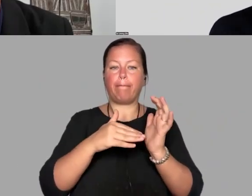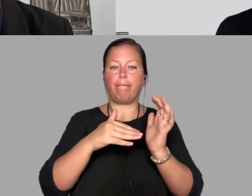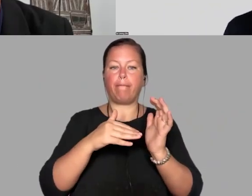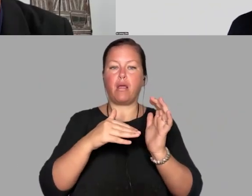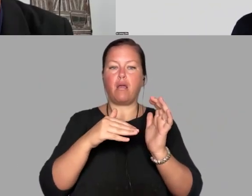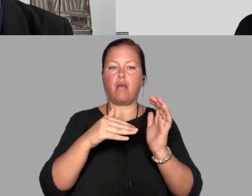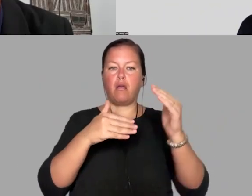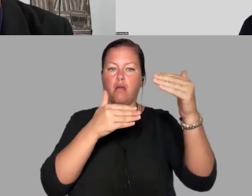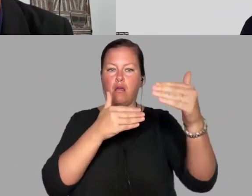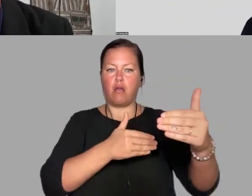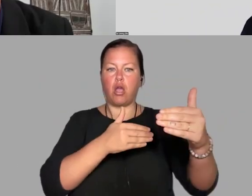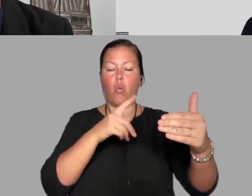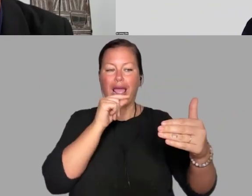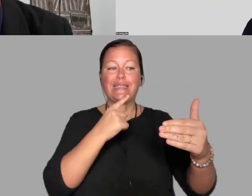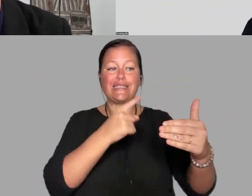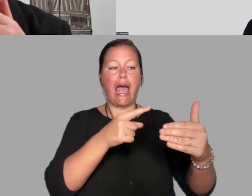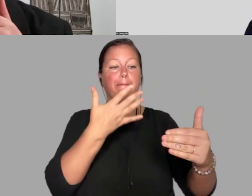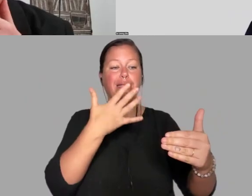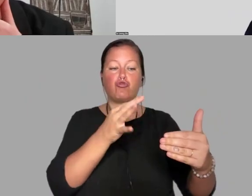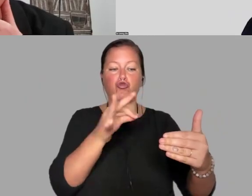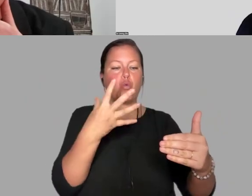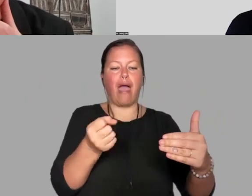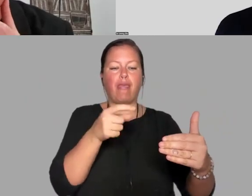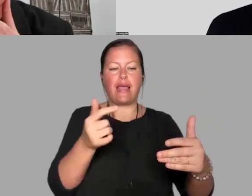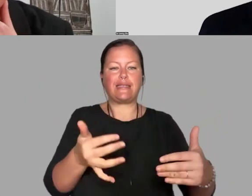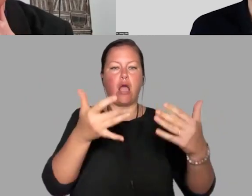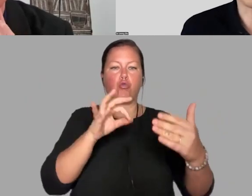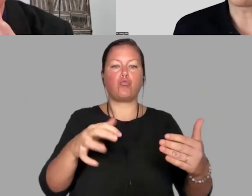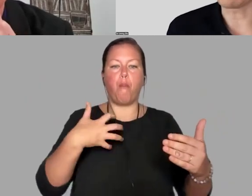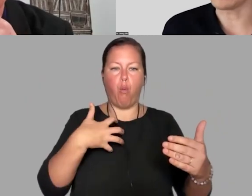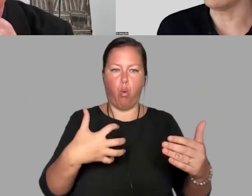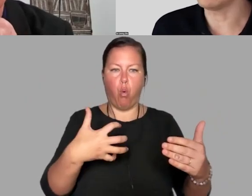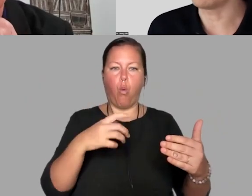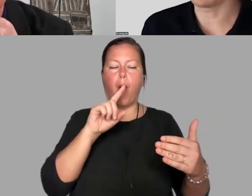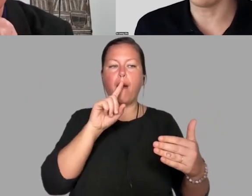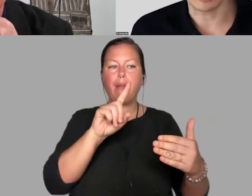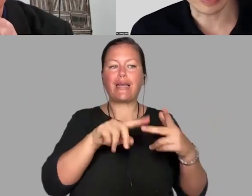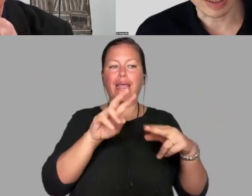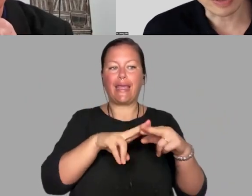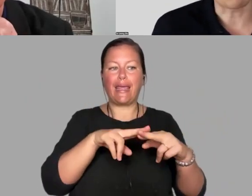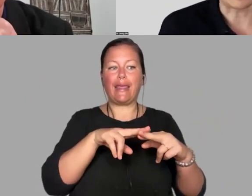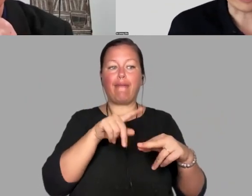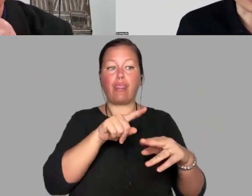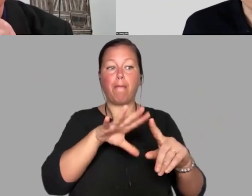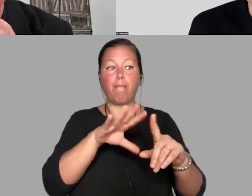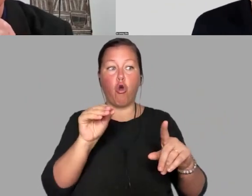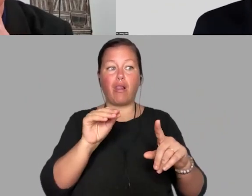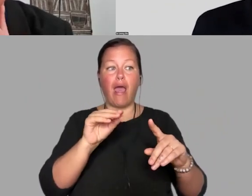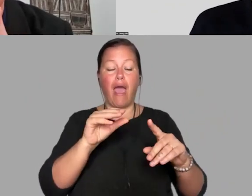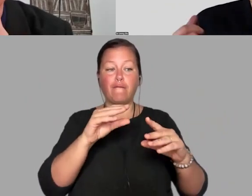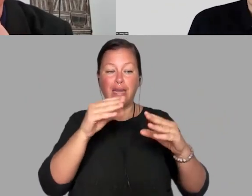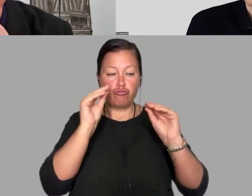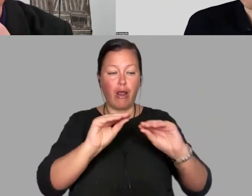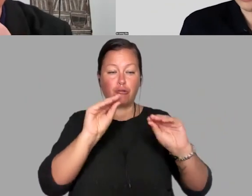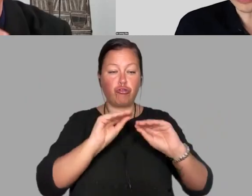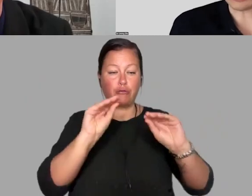do not have this data anymore. So that's definitely easy to do. But if there's a model has been trained with tens of millions of dollars,